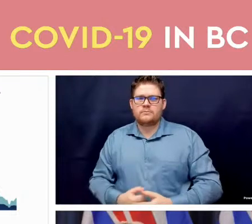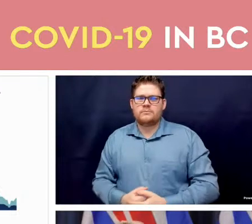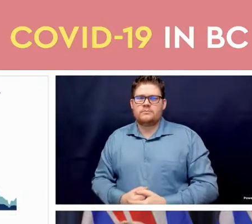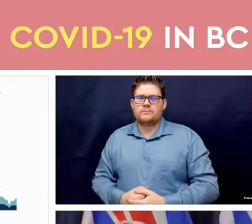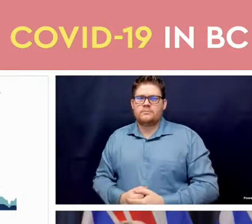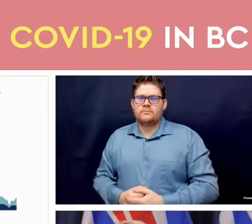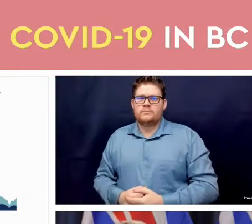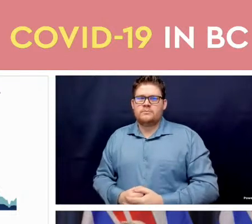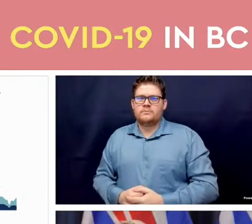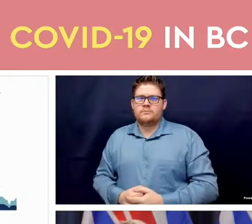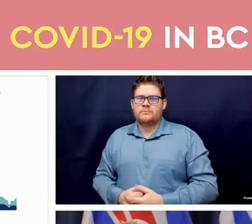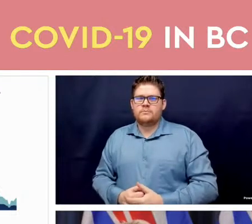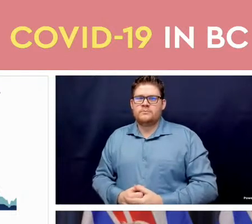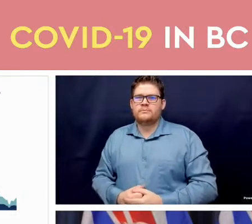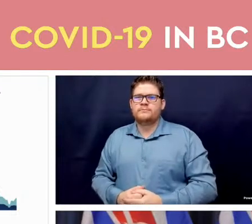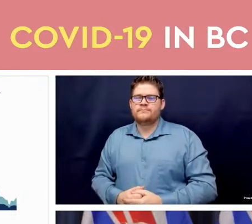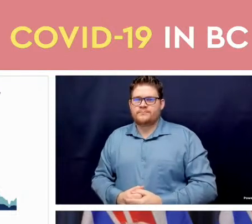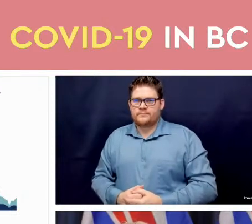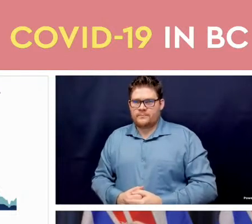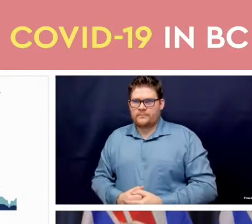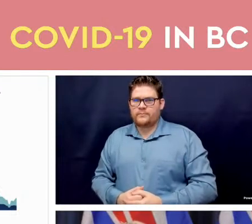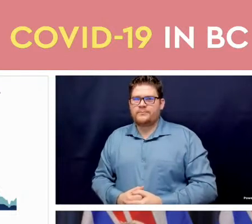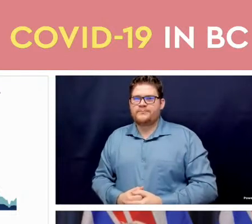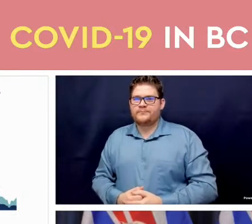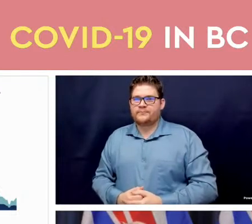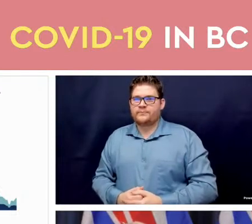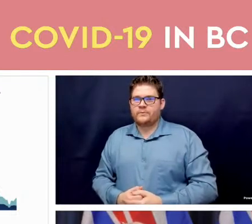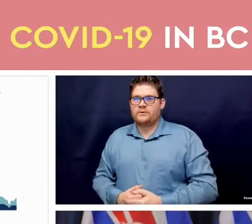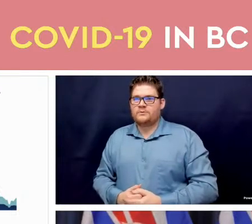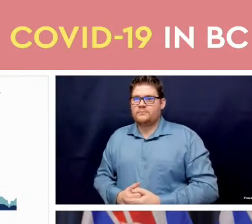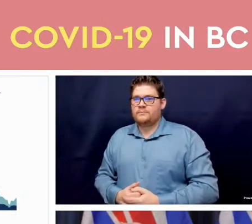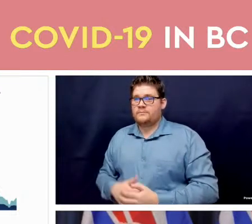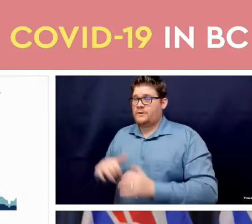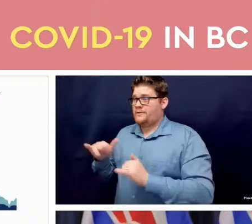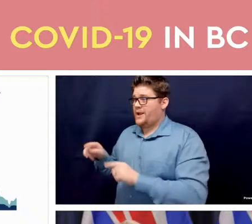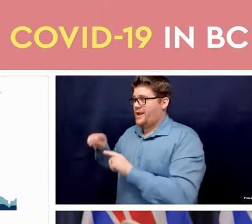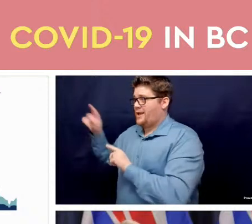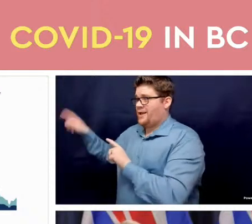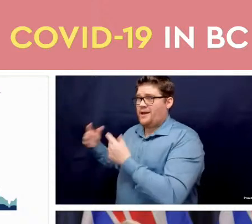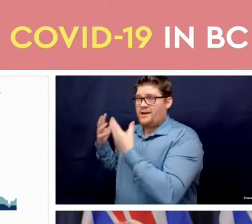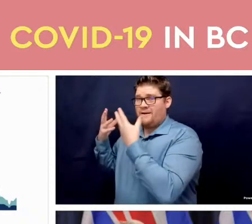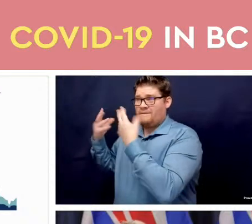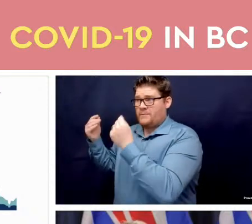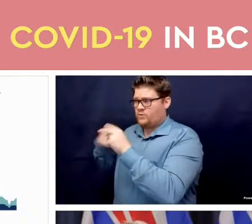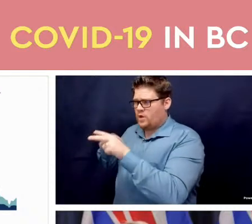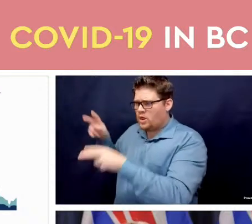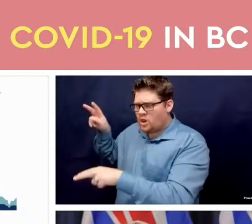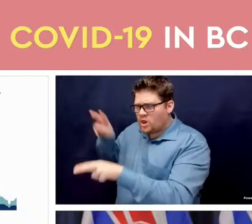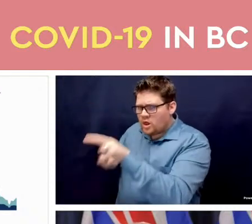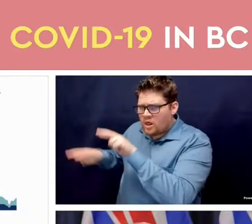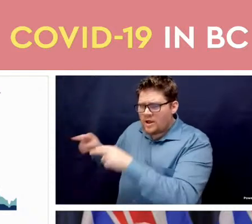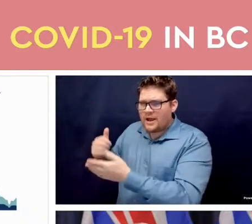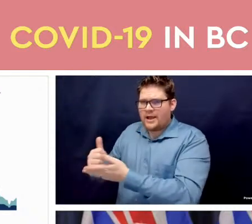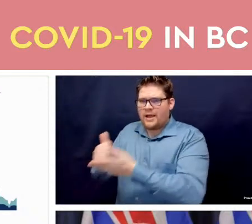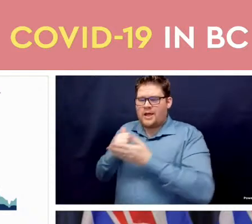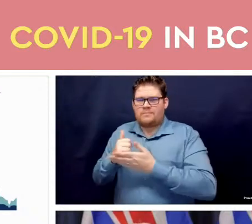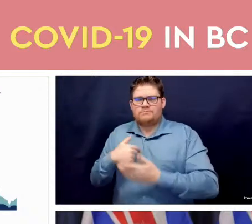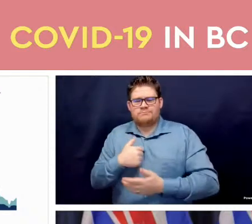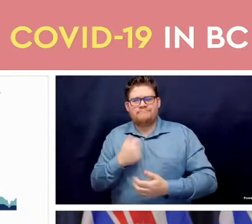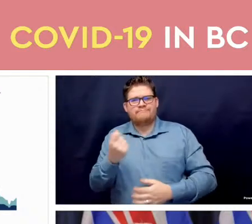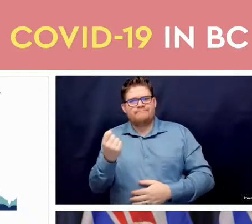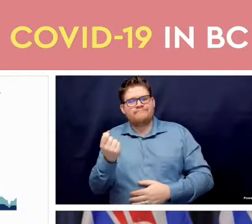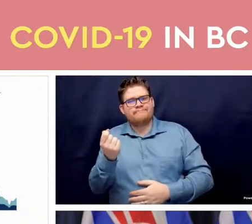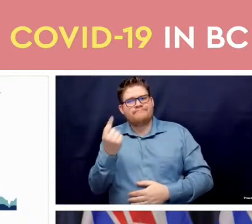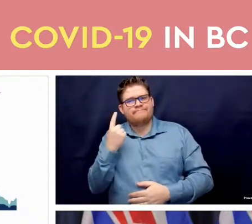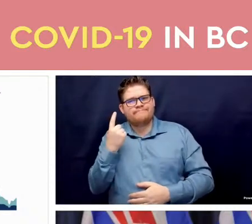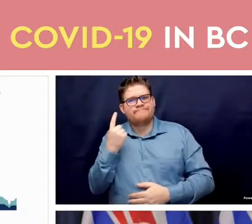a composite measure that tells us a bunch of different things. And we need to understand a little better who's included in that census. So we